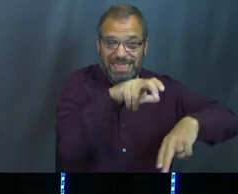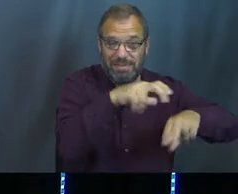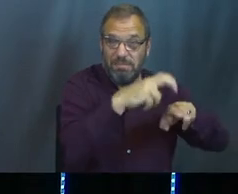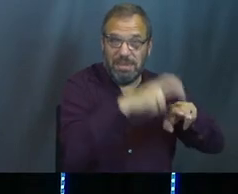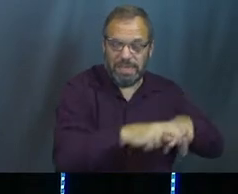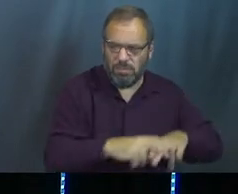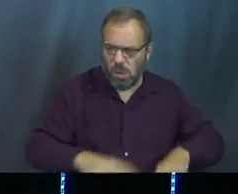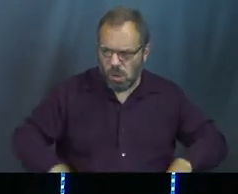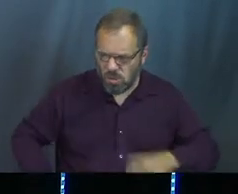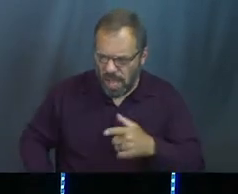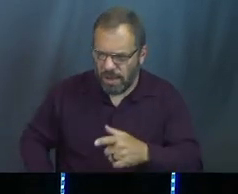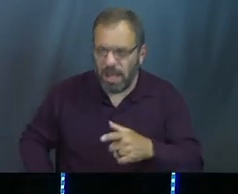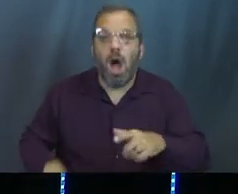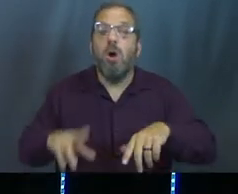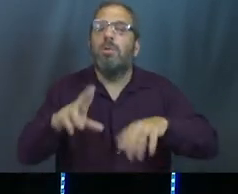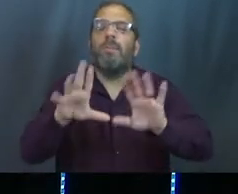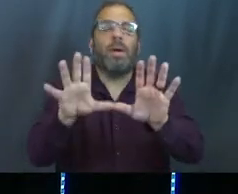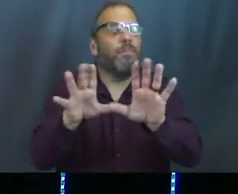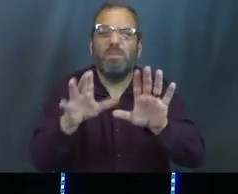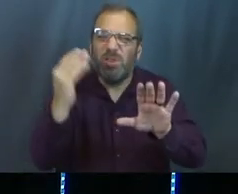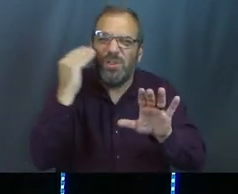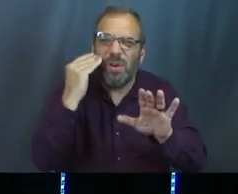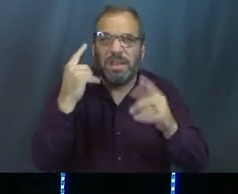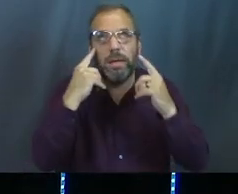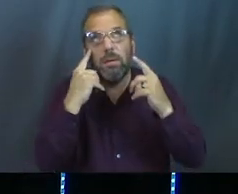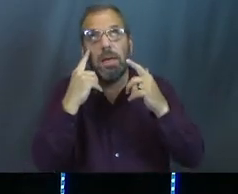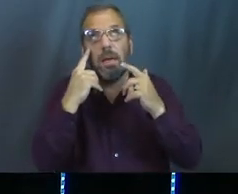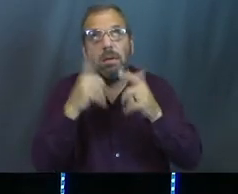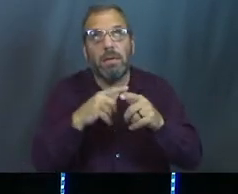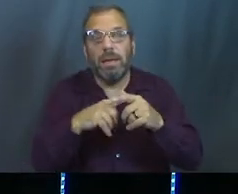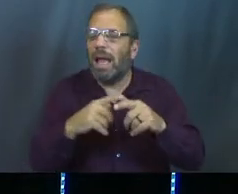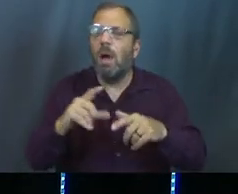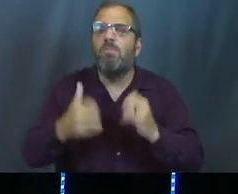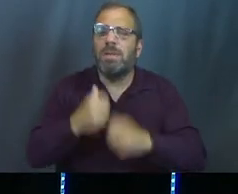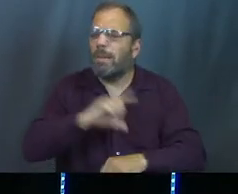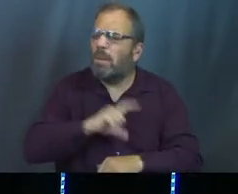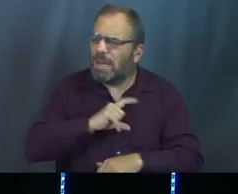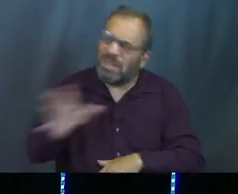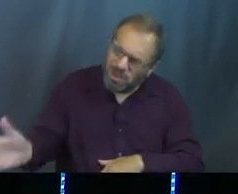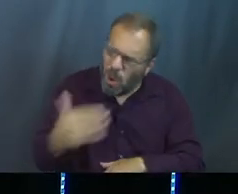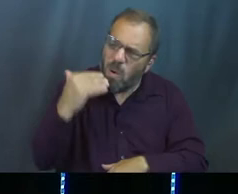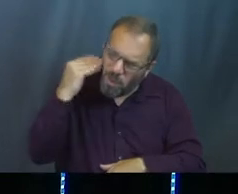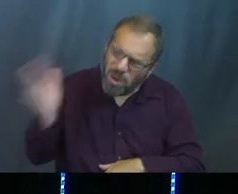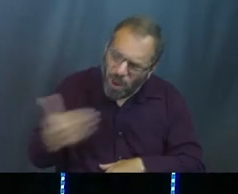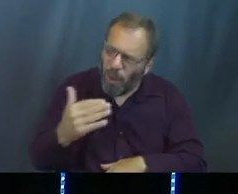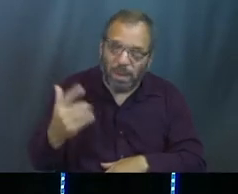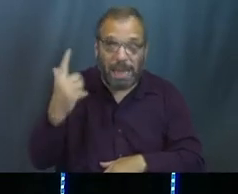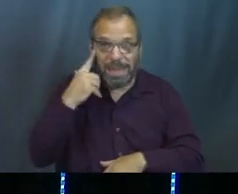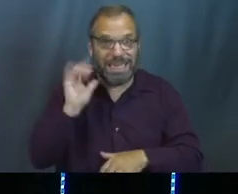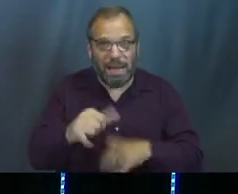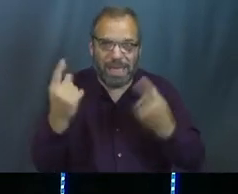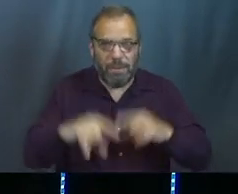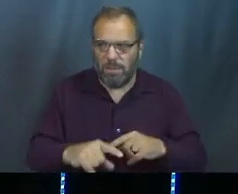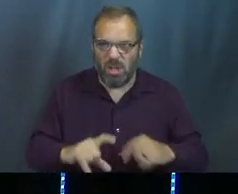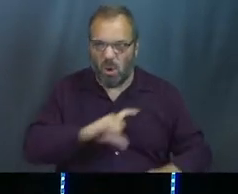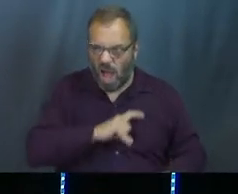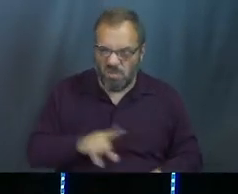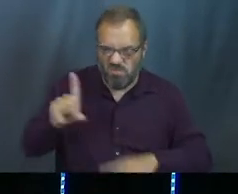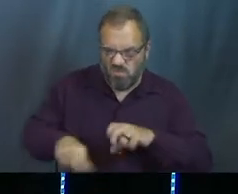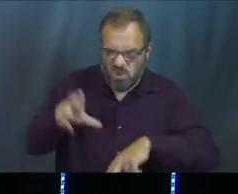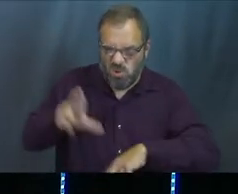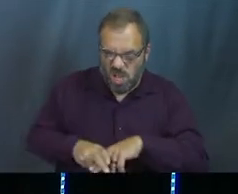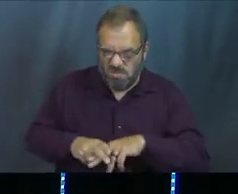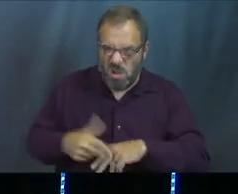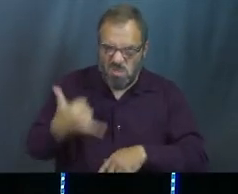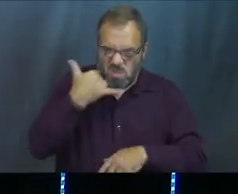right, you know what I need you guys to do? Usually, we had these moments, and usually, like, hey, you guys need to head home. Like, just get home straight. If I see you again, you're getting in trouble. He's like, cool, we're out. It's like, this guy was like, sit down,